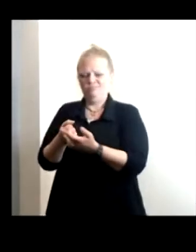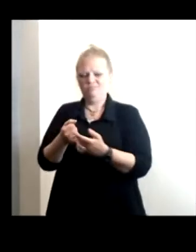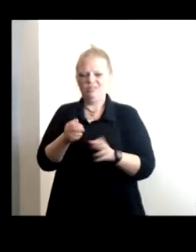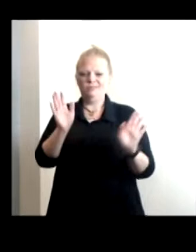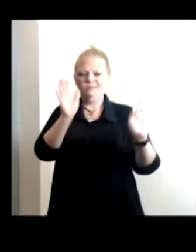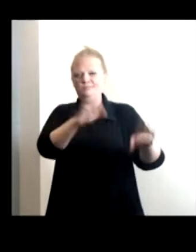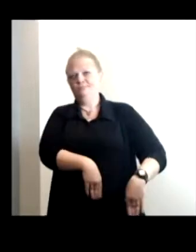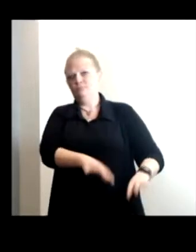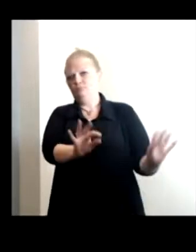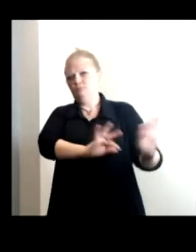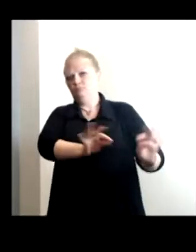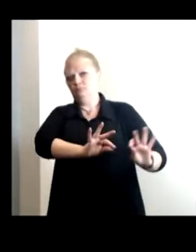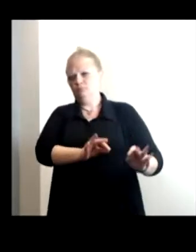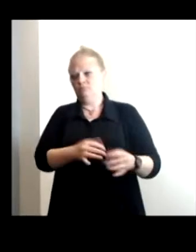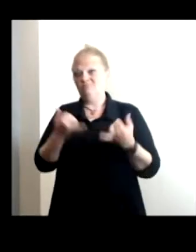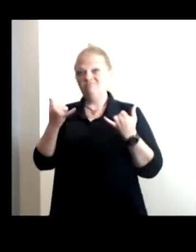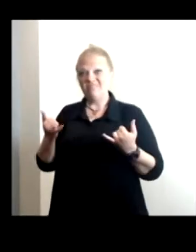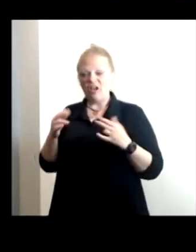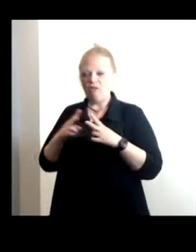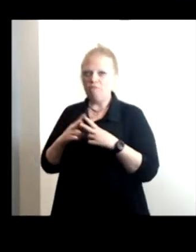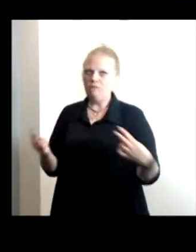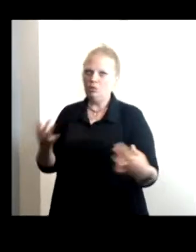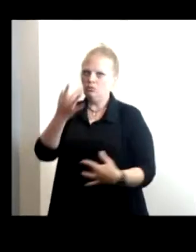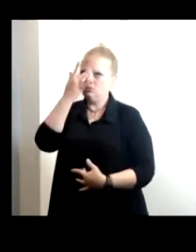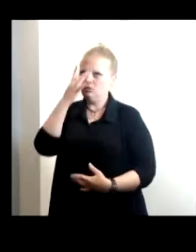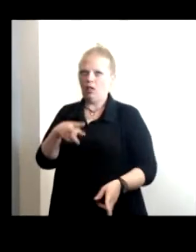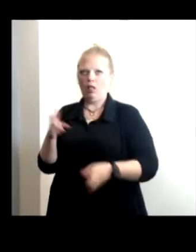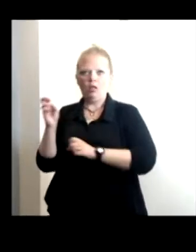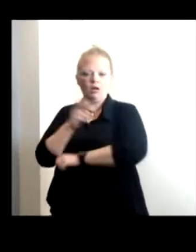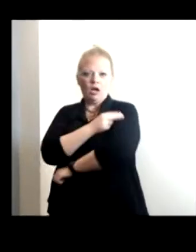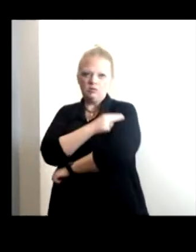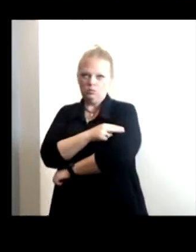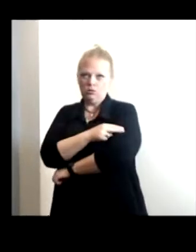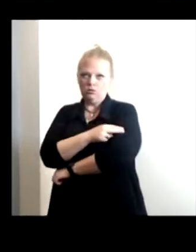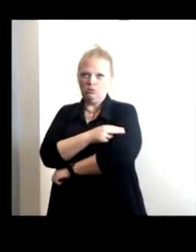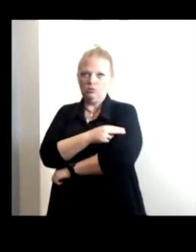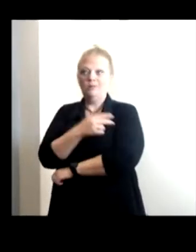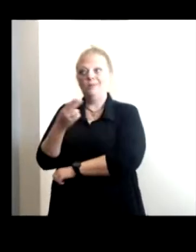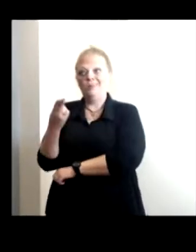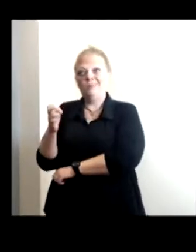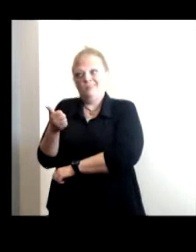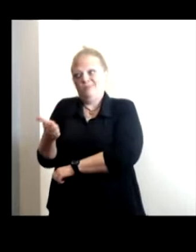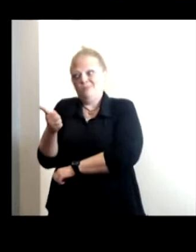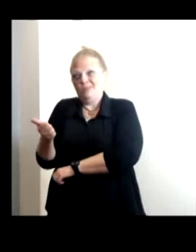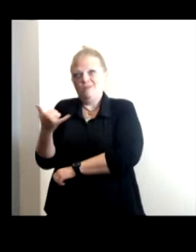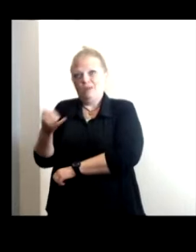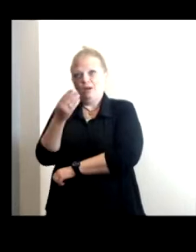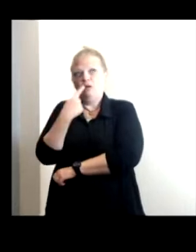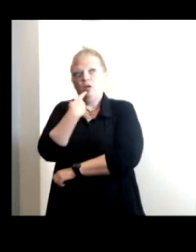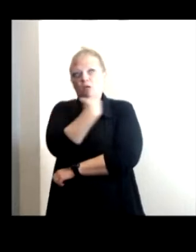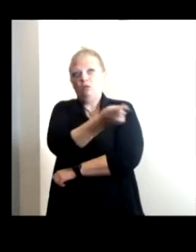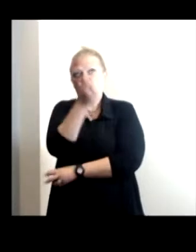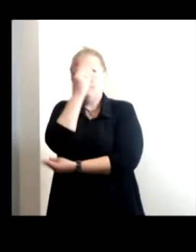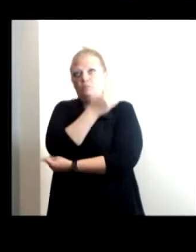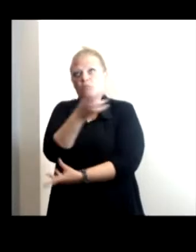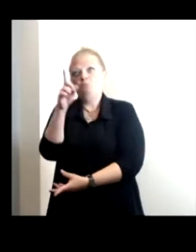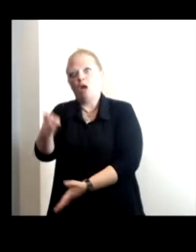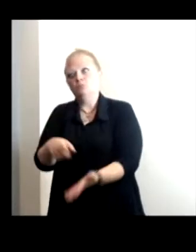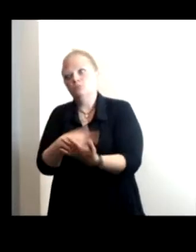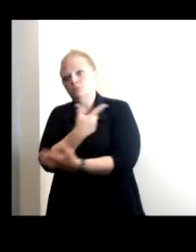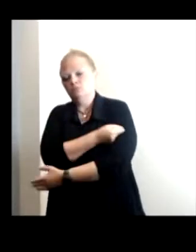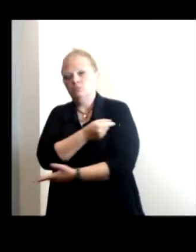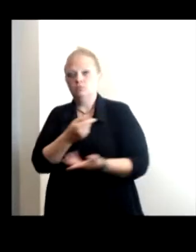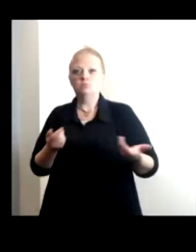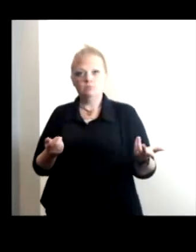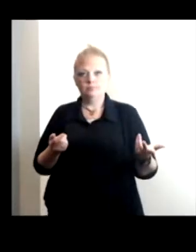is very sick in the hospital, and now is telling people to get vaccinated. So if you're unvaccinated, you are at much